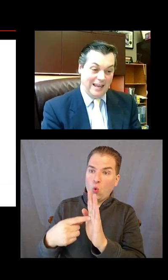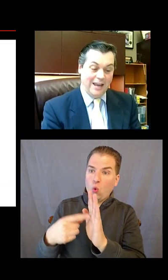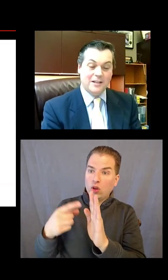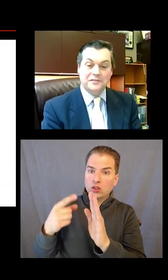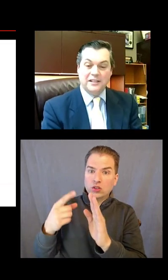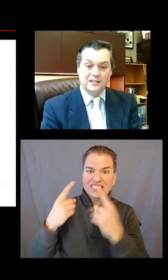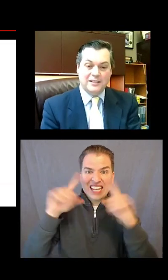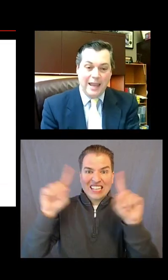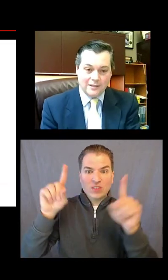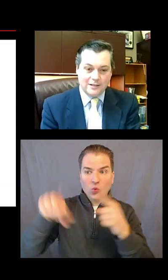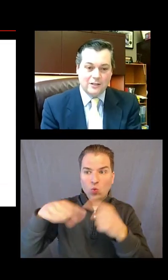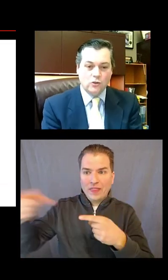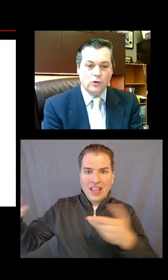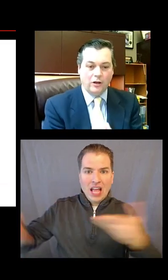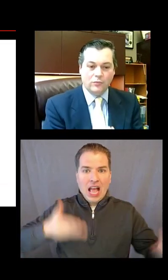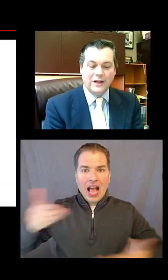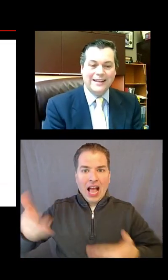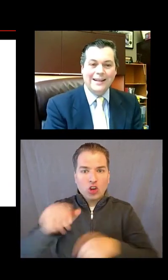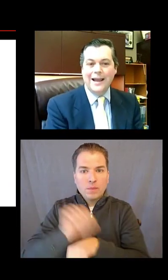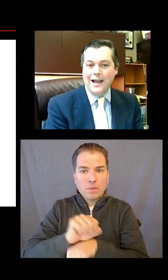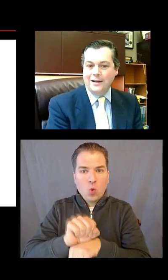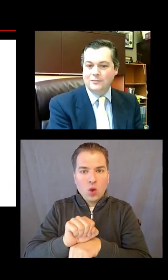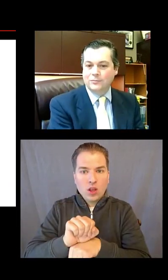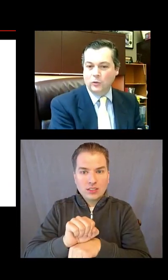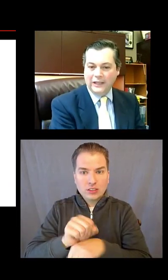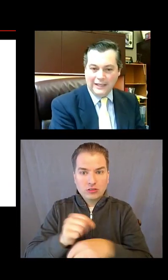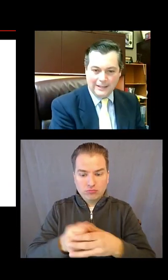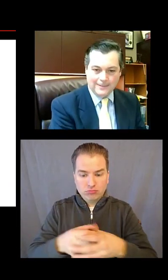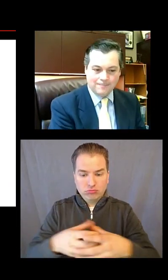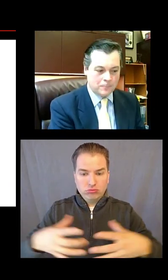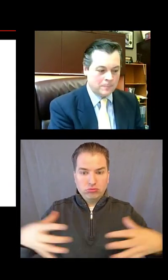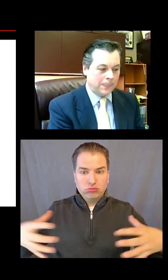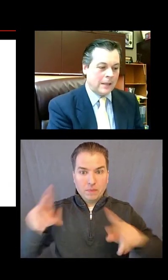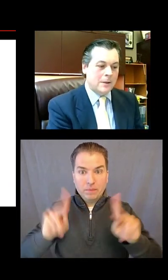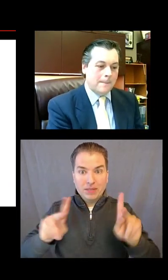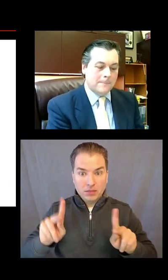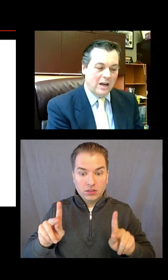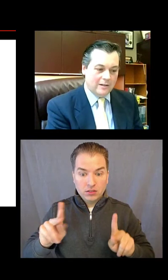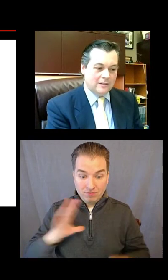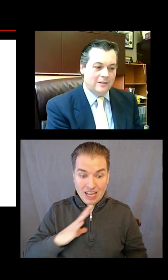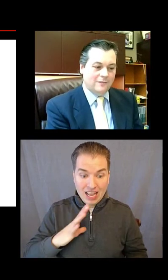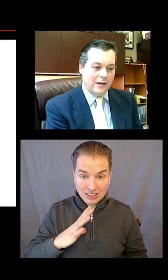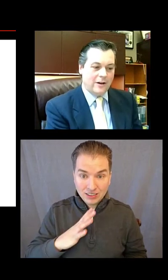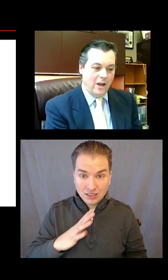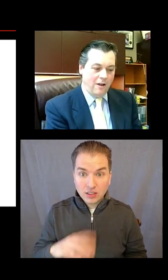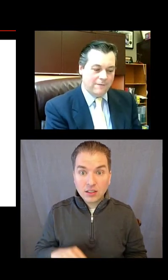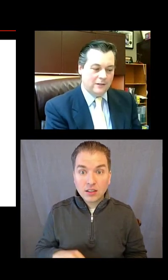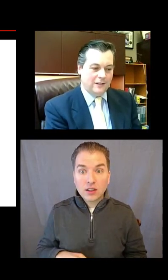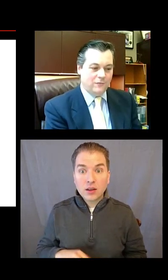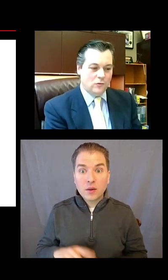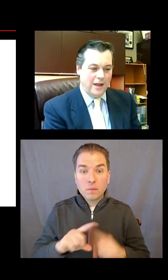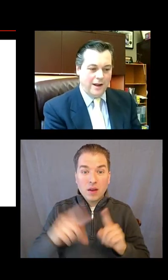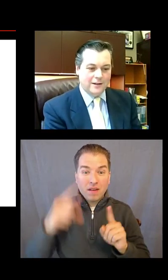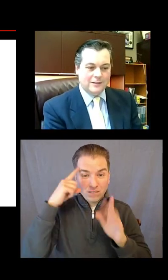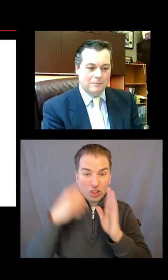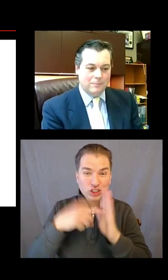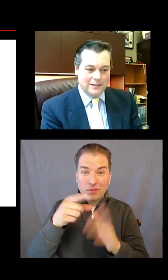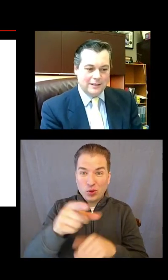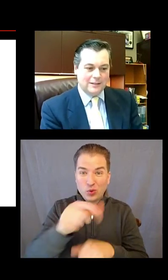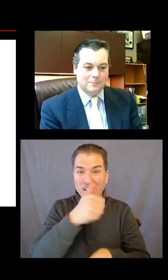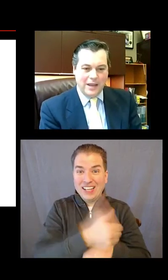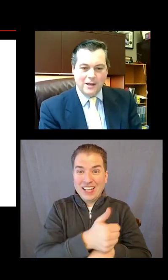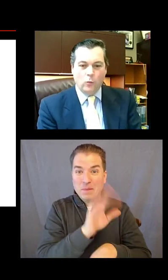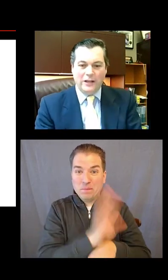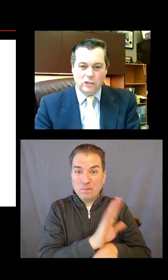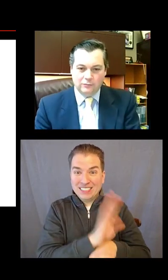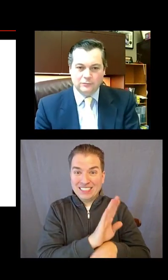it's a sign of success that you are bringing on employees. But very often, if you got into